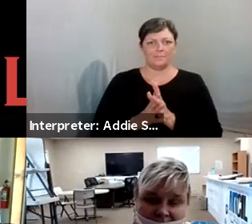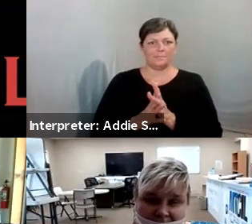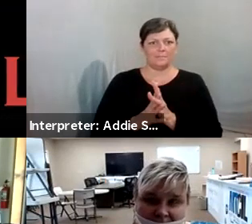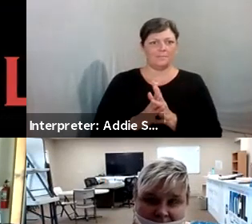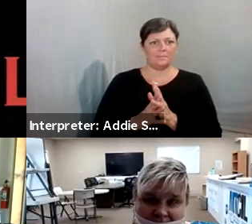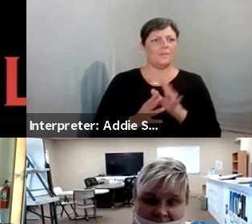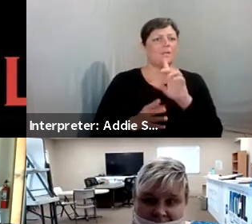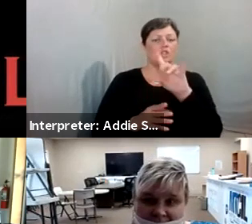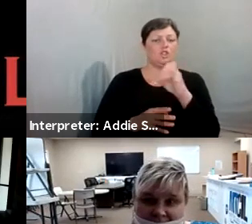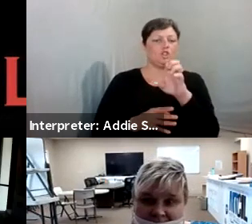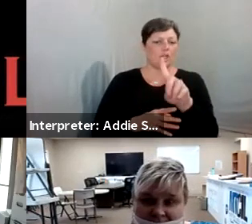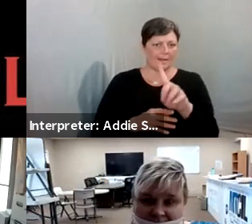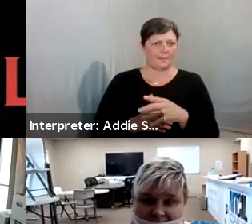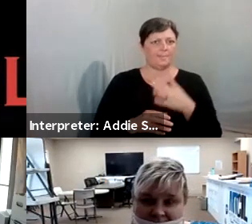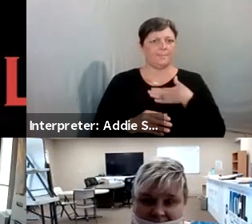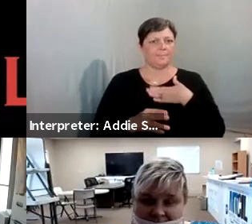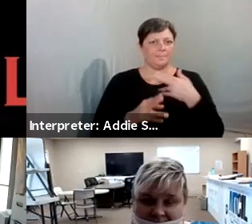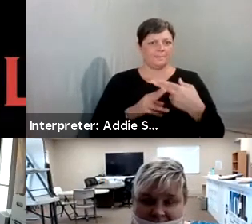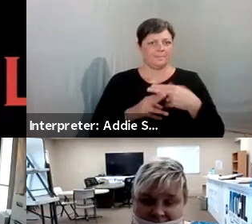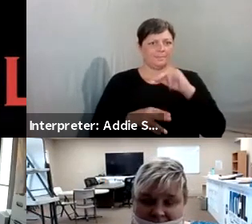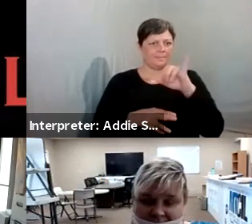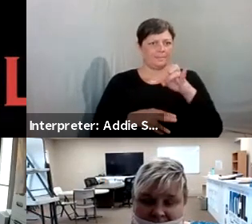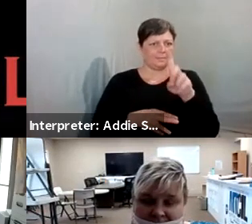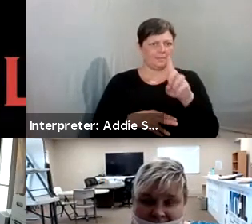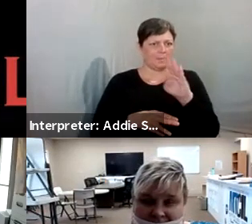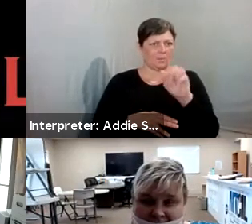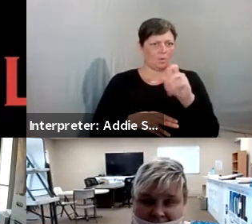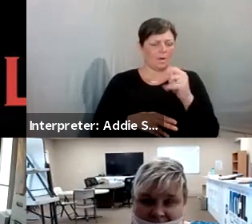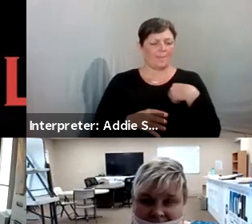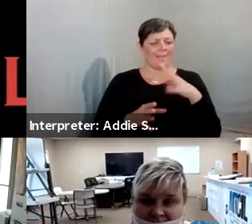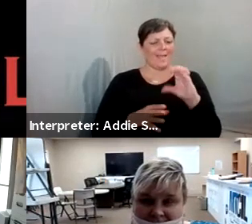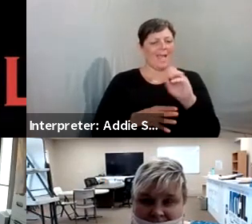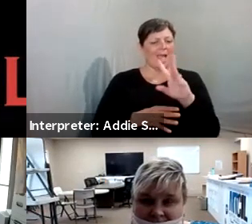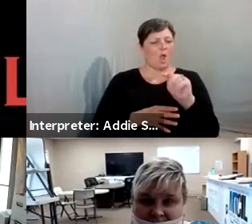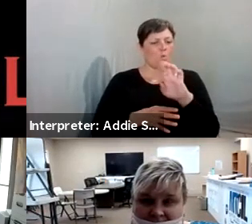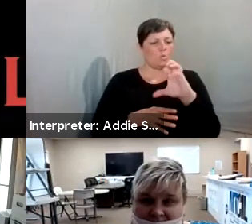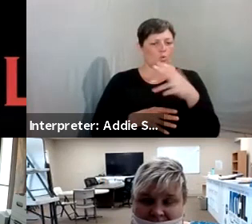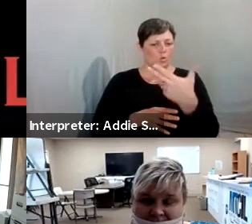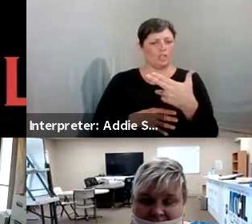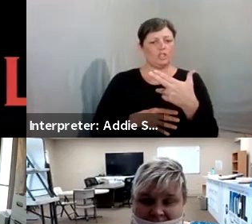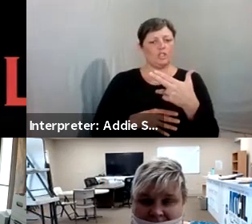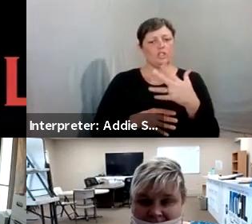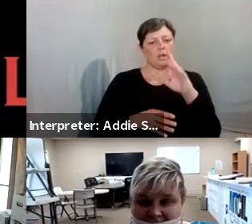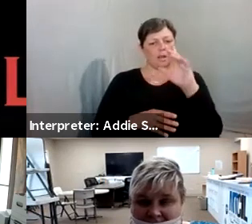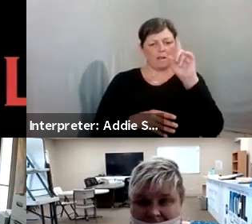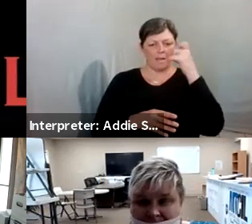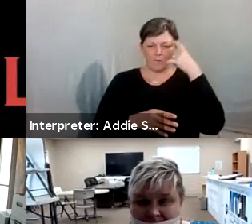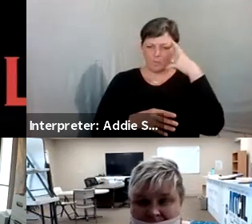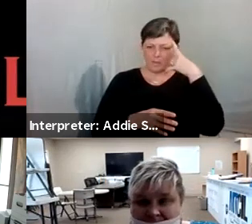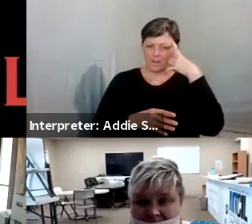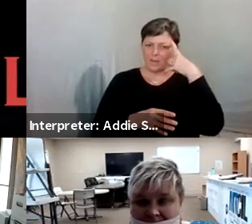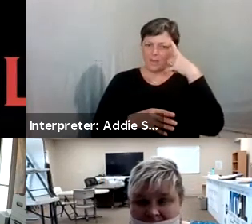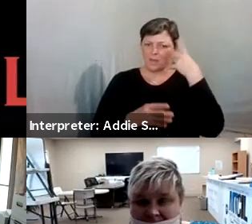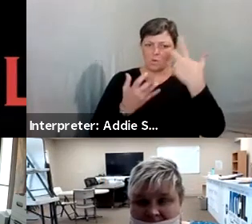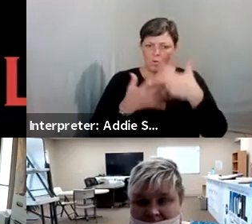Thank you. My name is Jed Barton, and I'm the Outreach and Government Affairs Coordinator at LIFT. You've